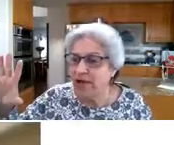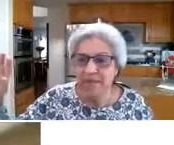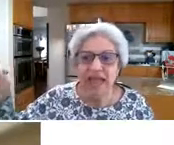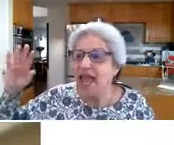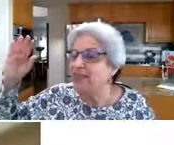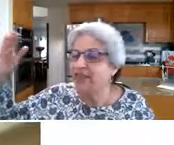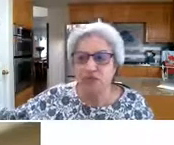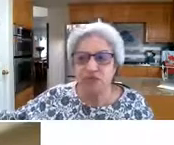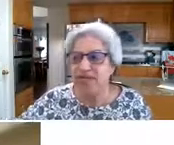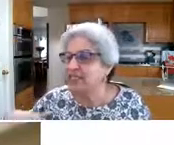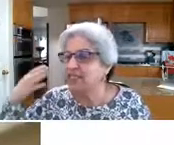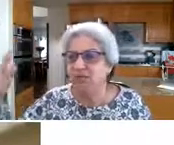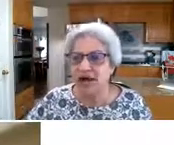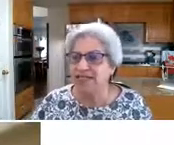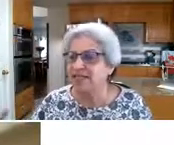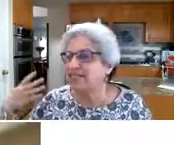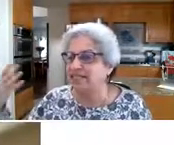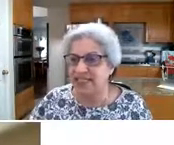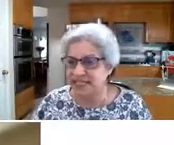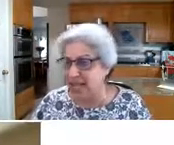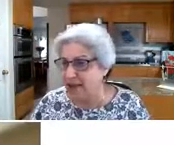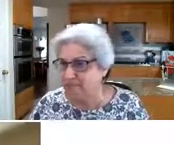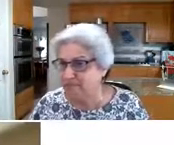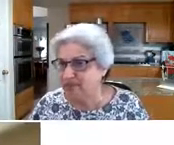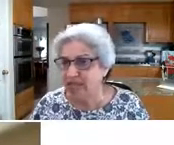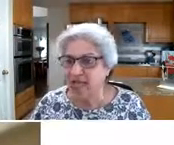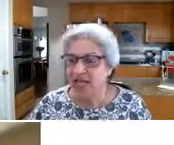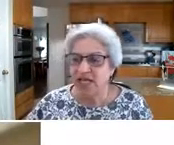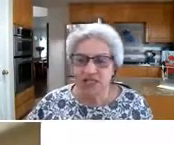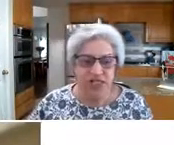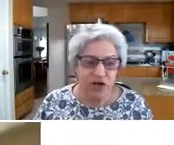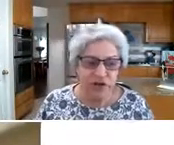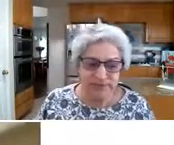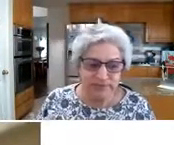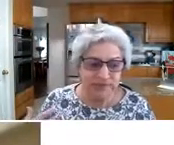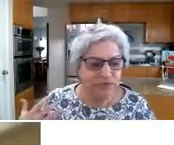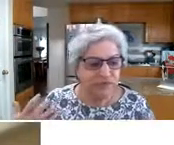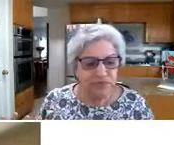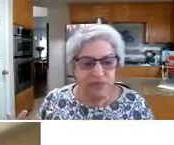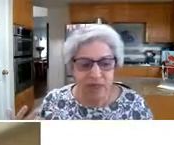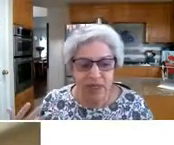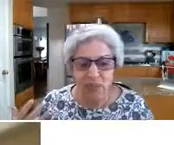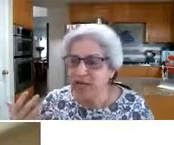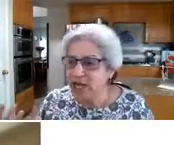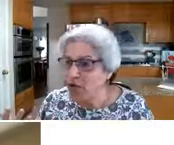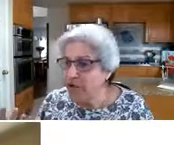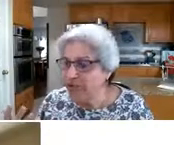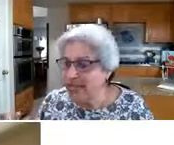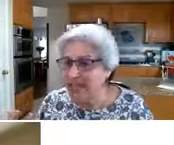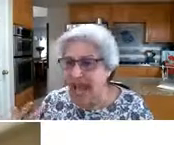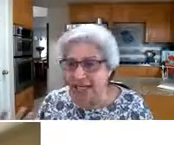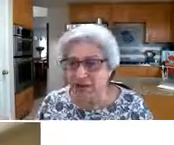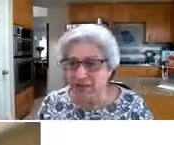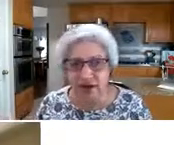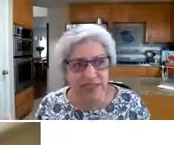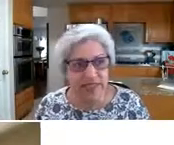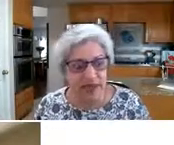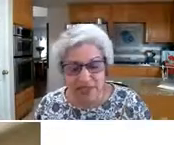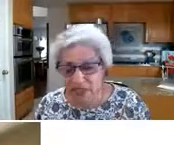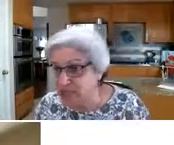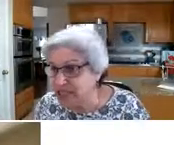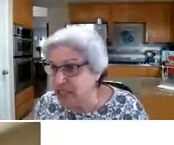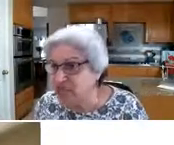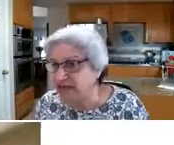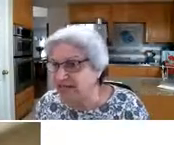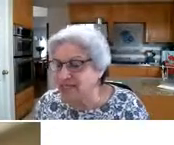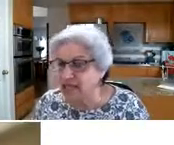cargo. And then the rest of the process is the same. So we know that these adenovirus,